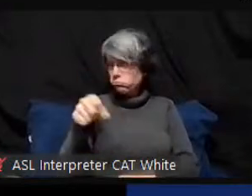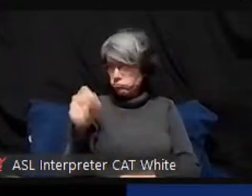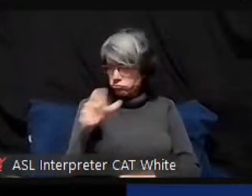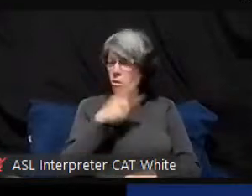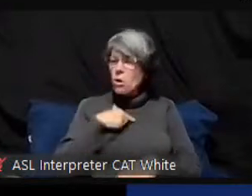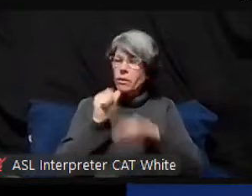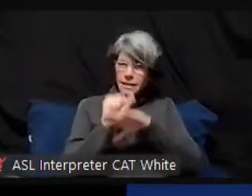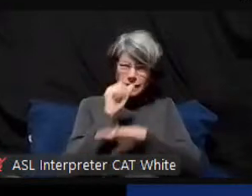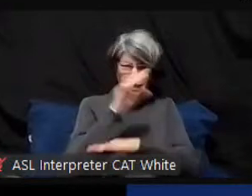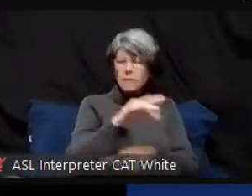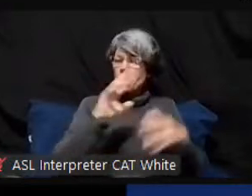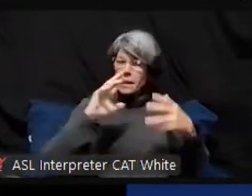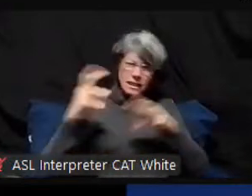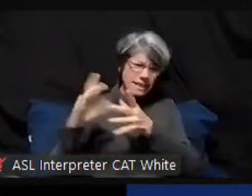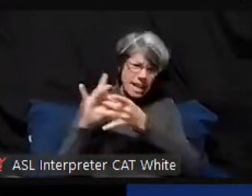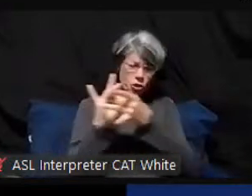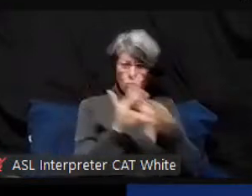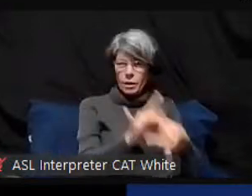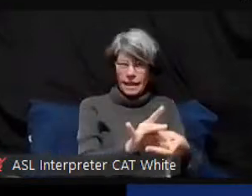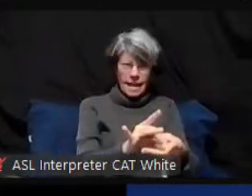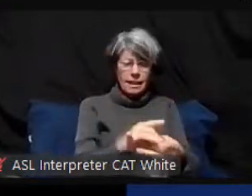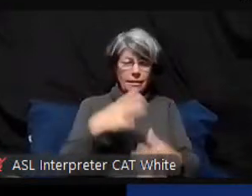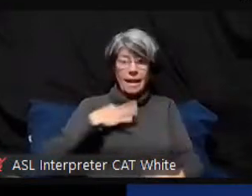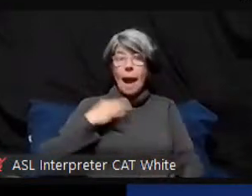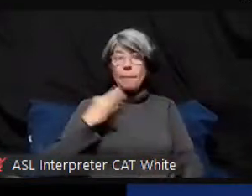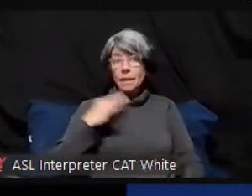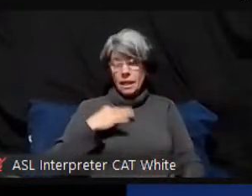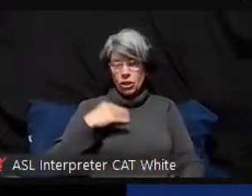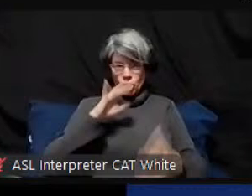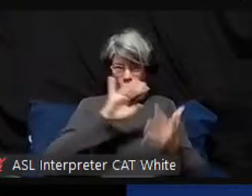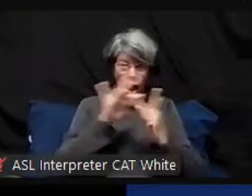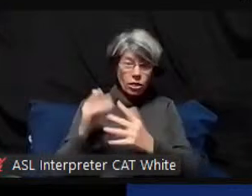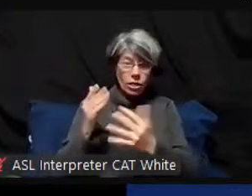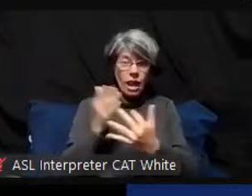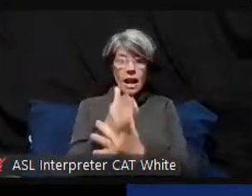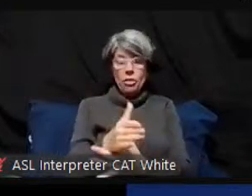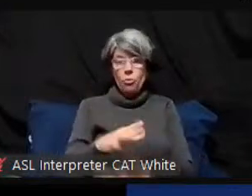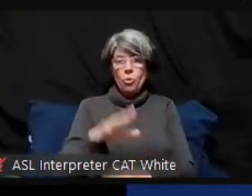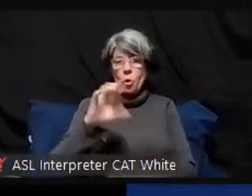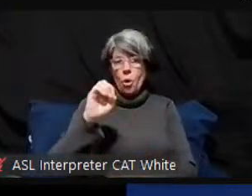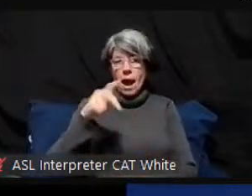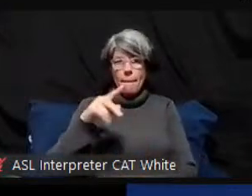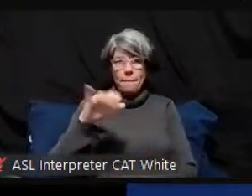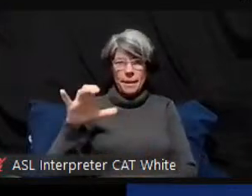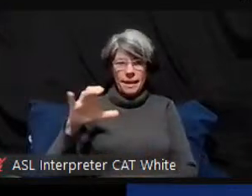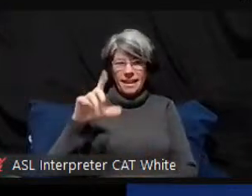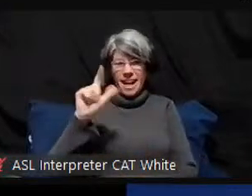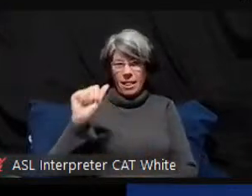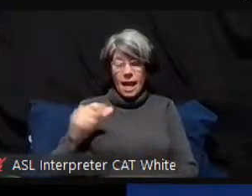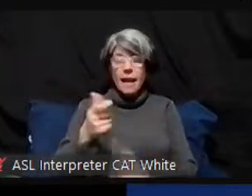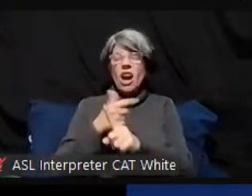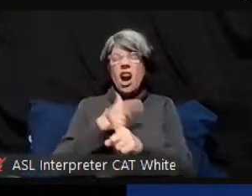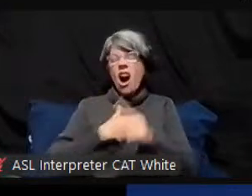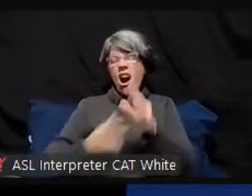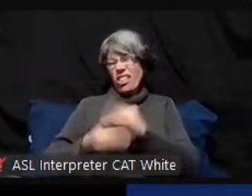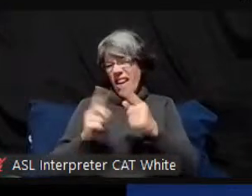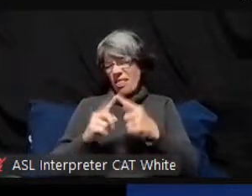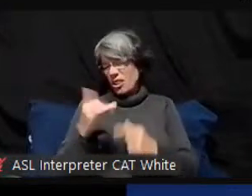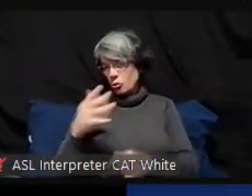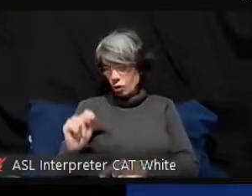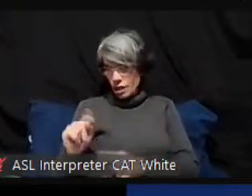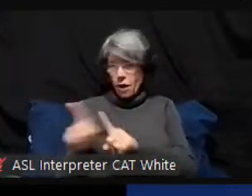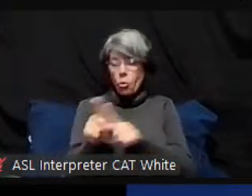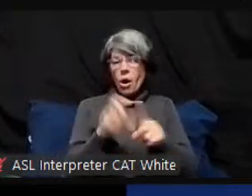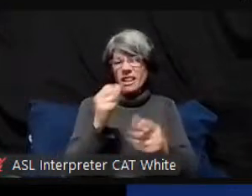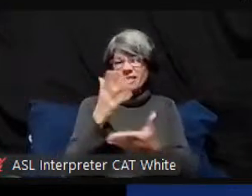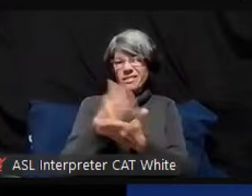submit your disaster-related application online through Epic LA, and I will provide that link in the chat. Or you can also